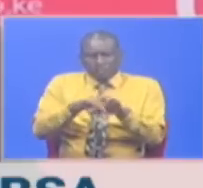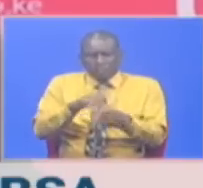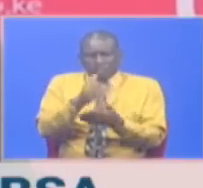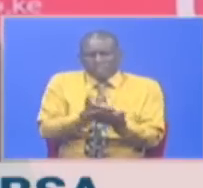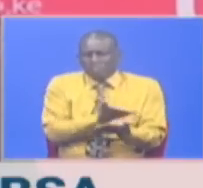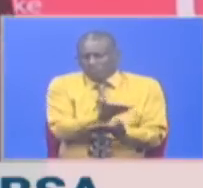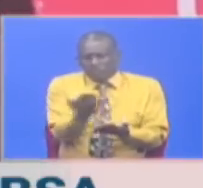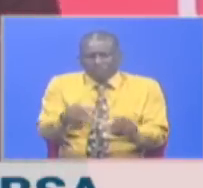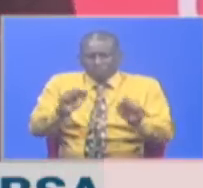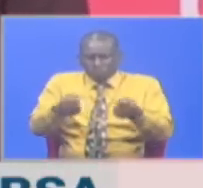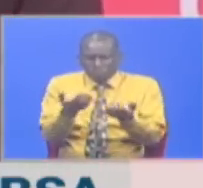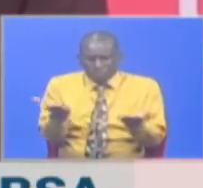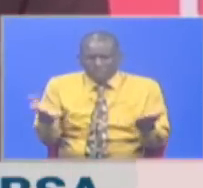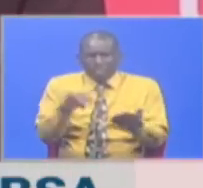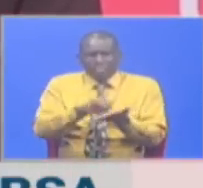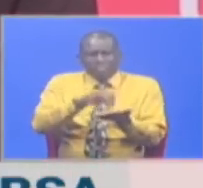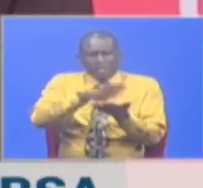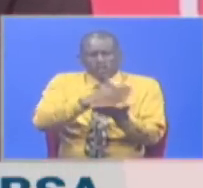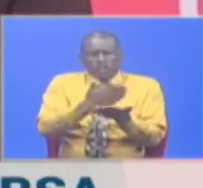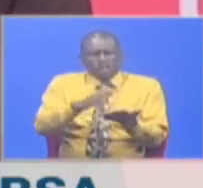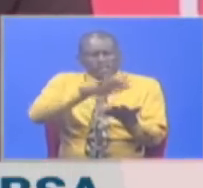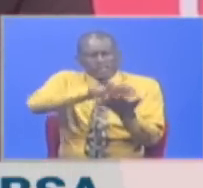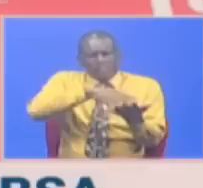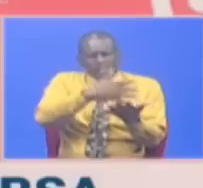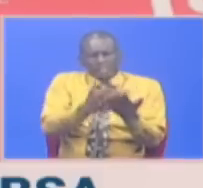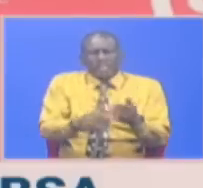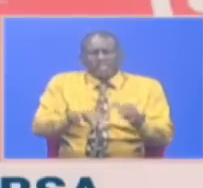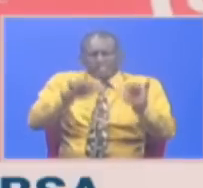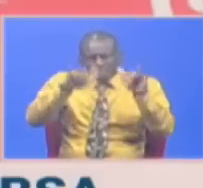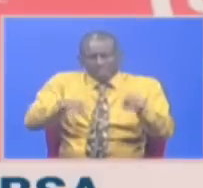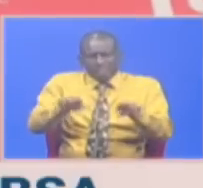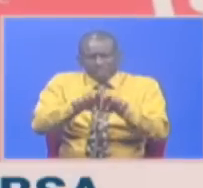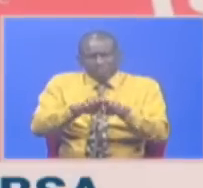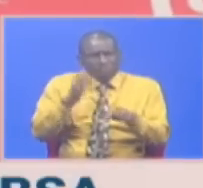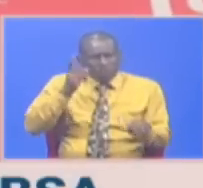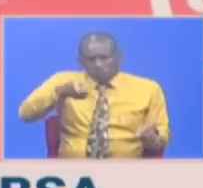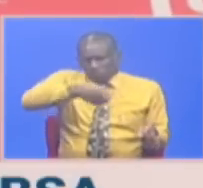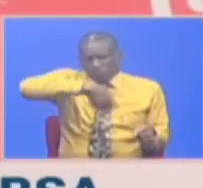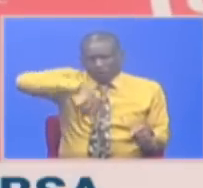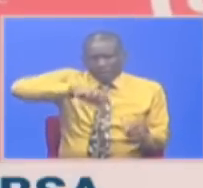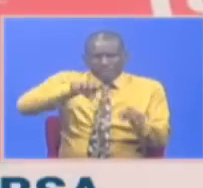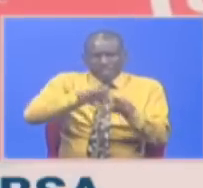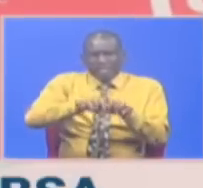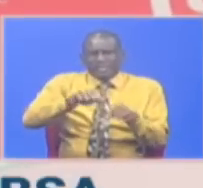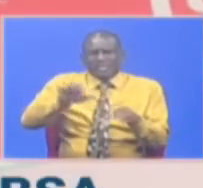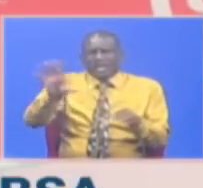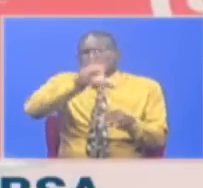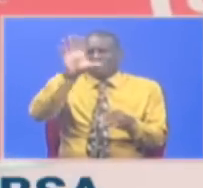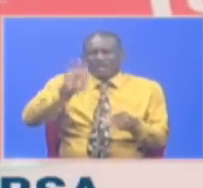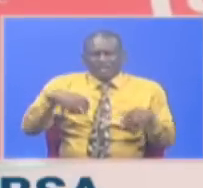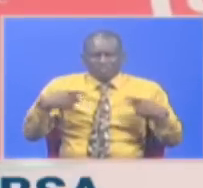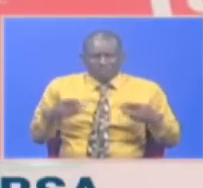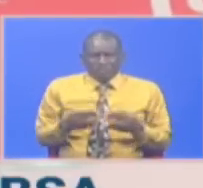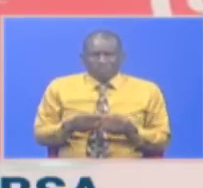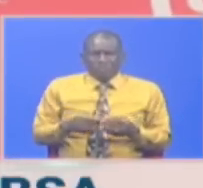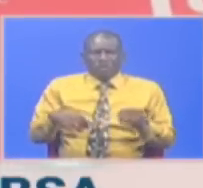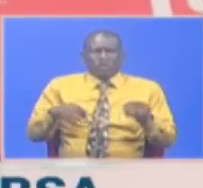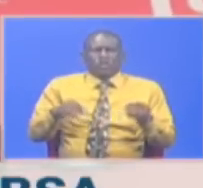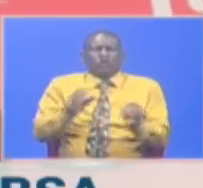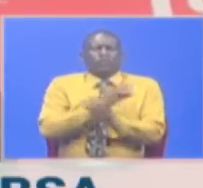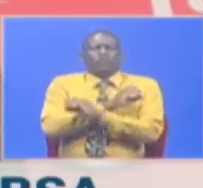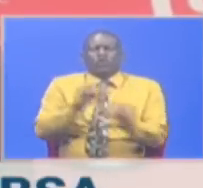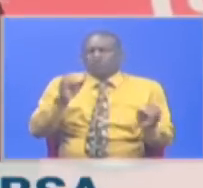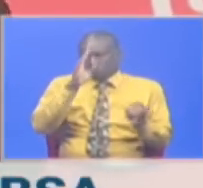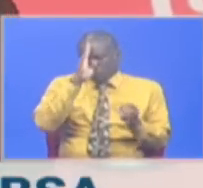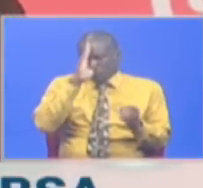here, that the shareholding structure remains the same. For us, as Africans, there can be no doubt